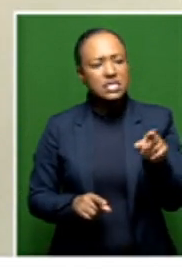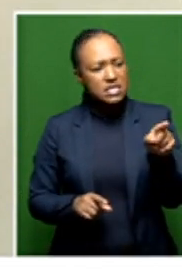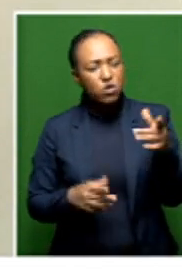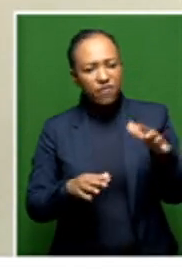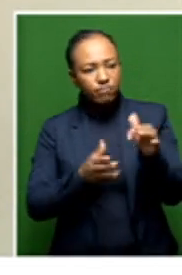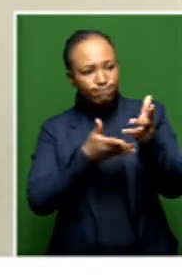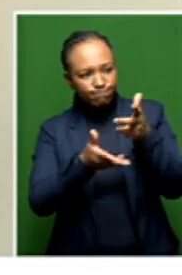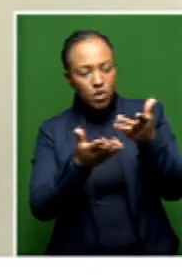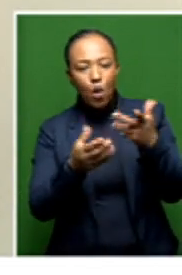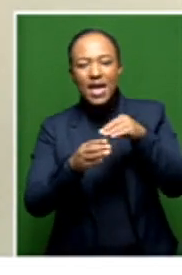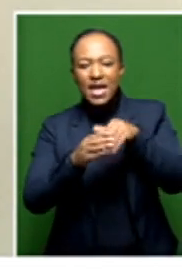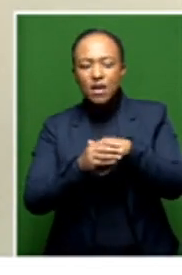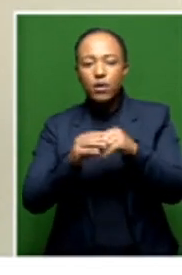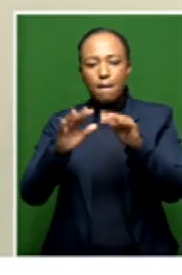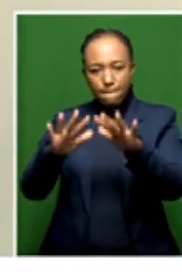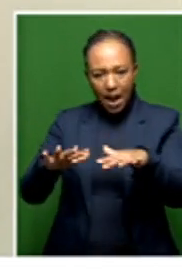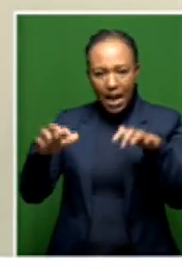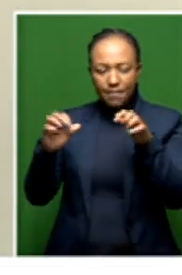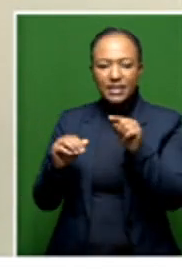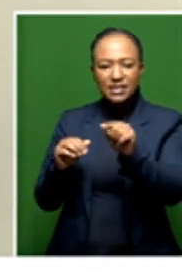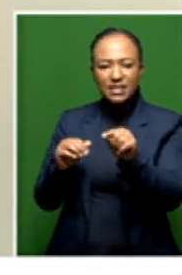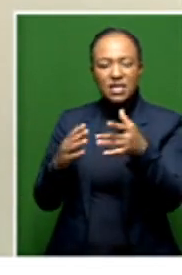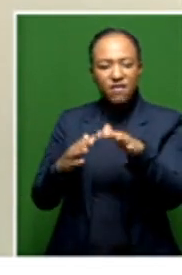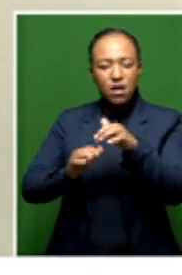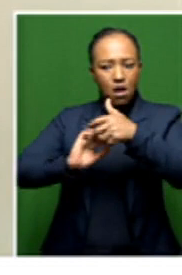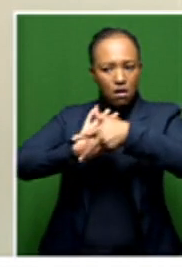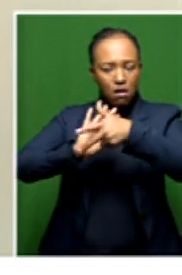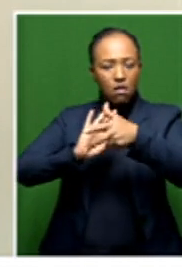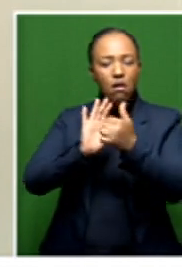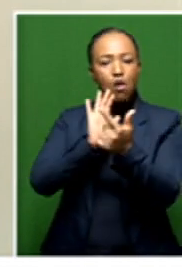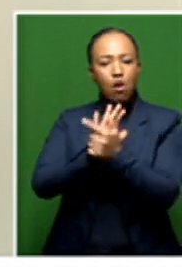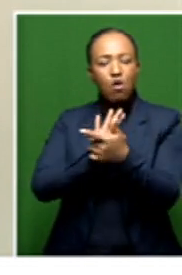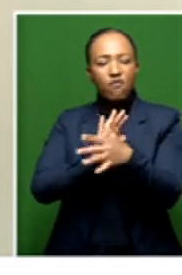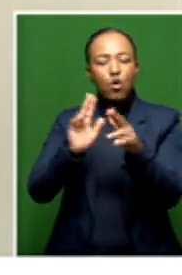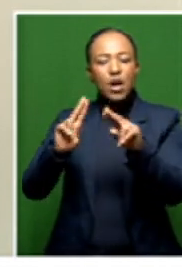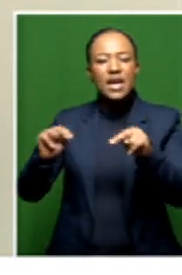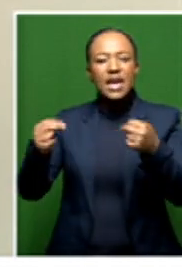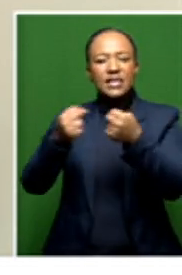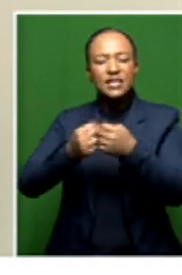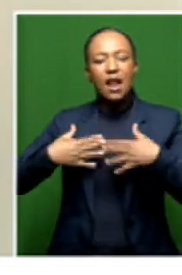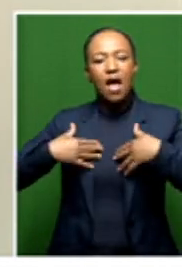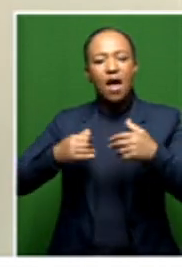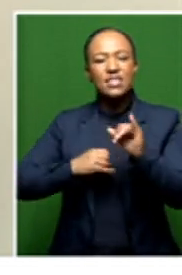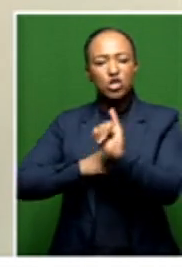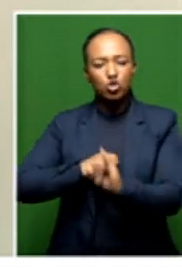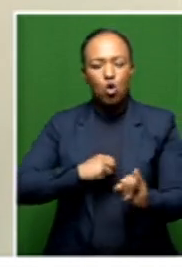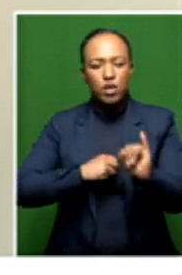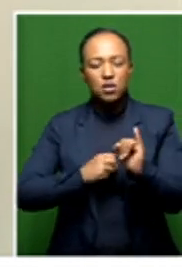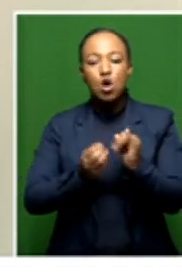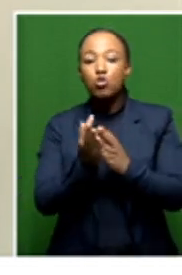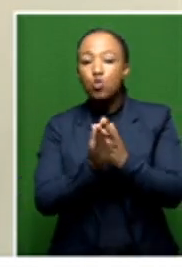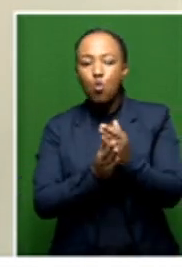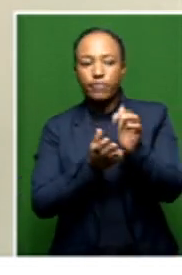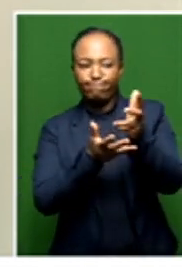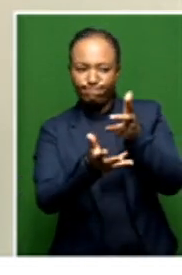in Parliament, that has managed to pass the law of the National Health Insurance through our engagements